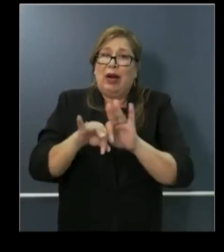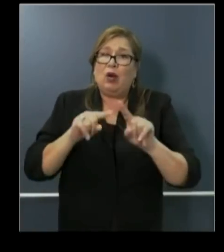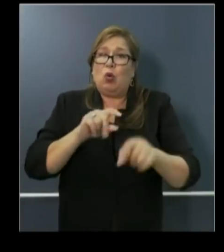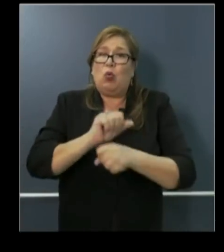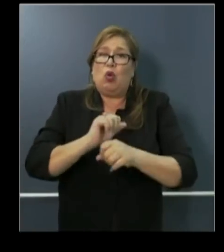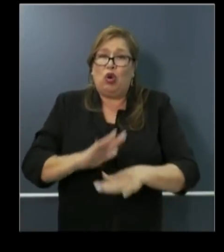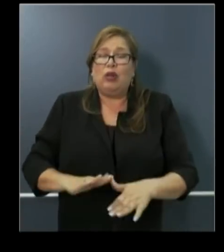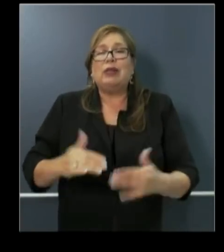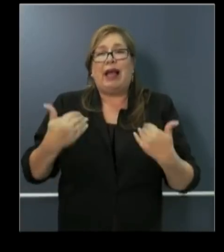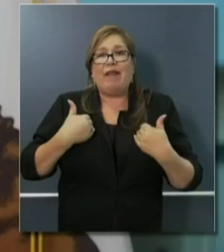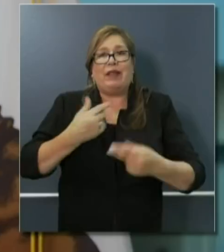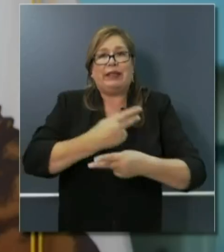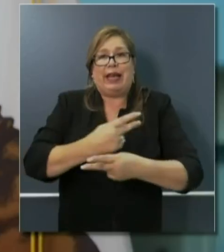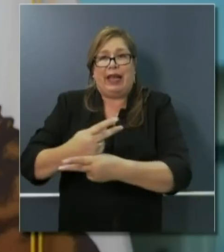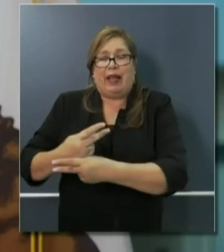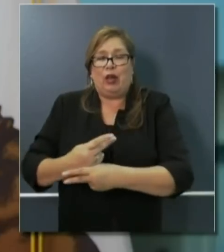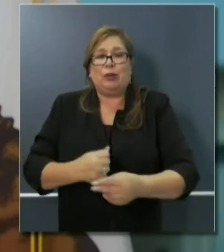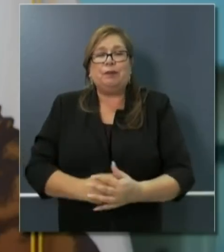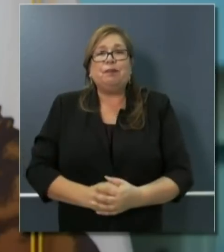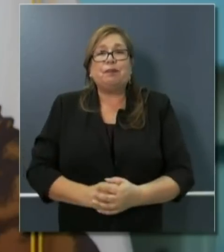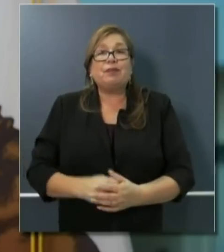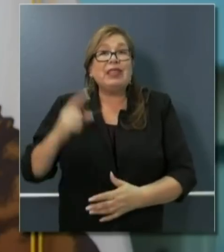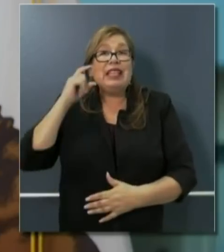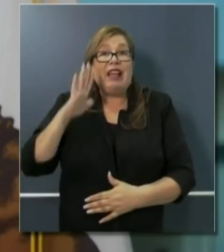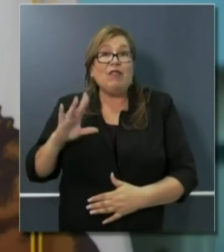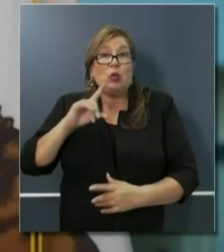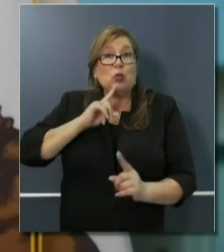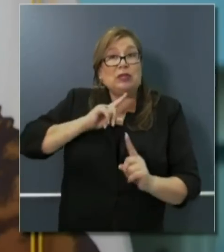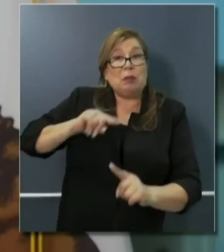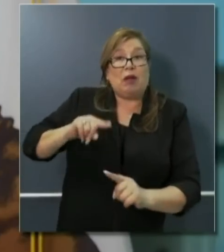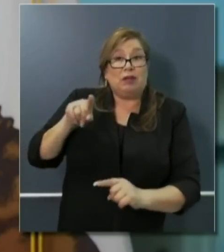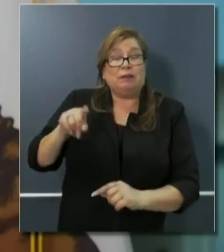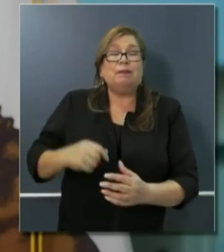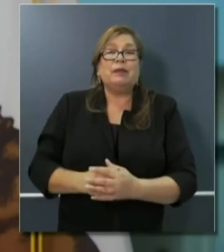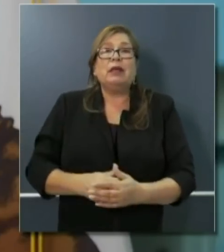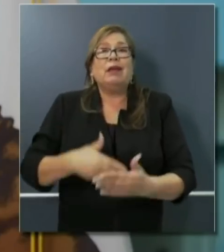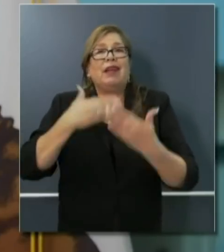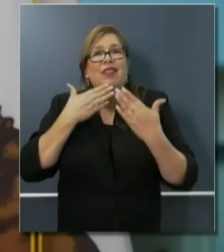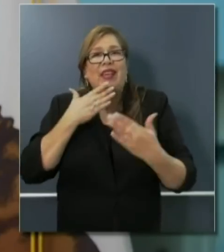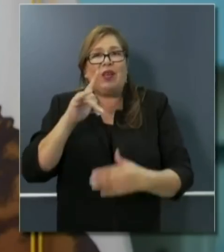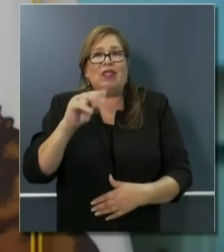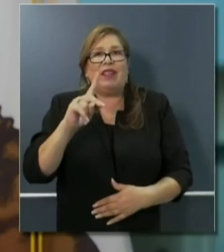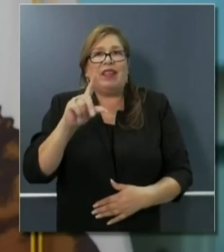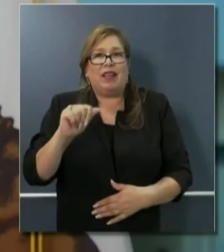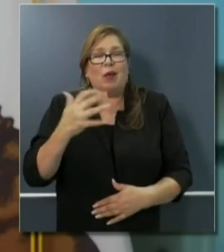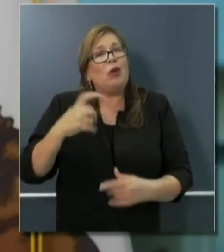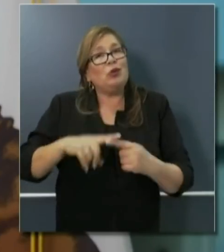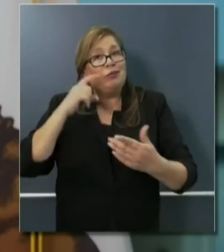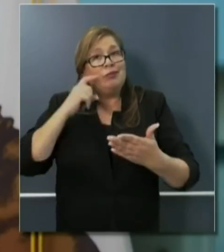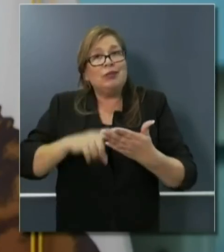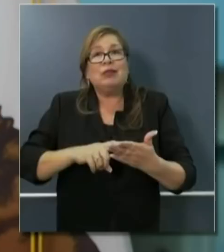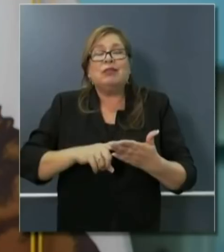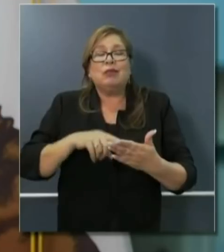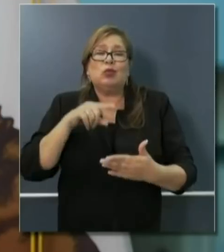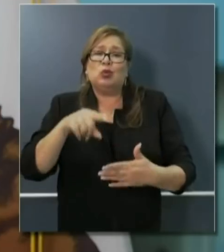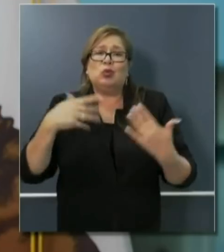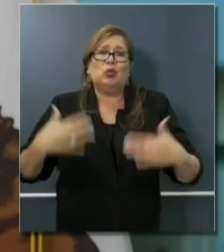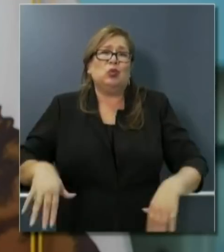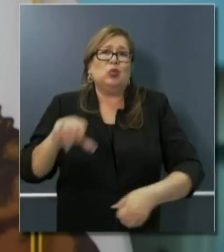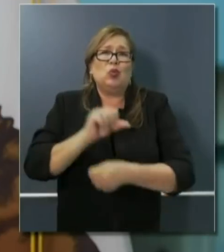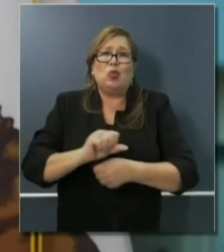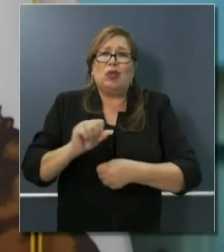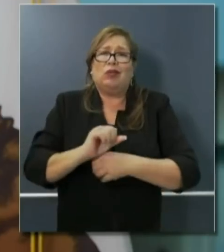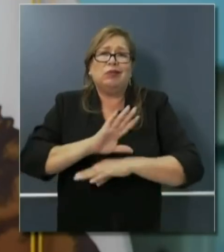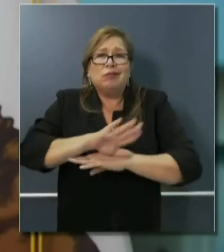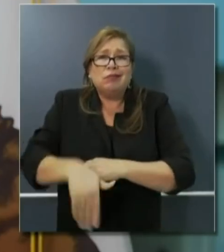Thank you, Linda. And I should just note on the child care piece, you've been working overtime with our team and the